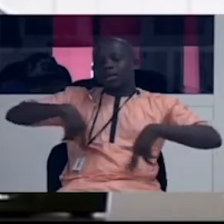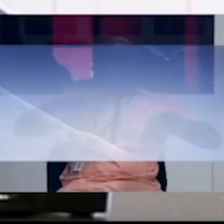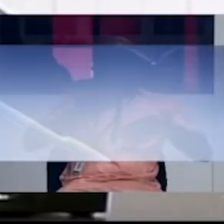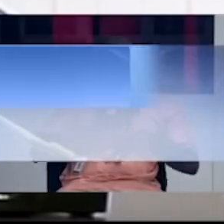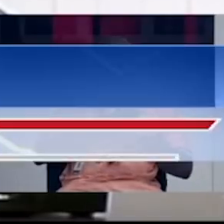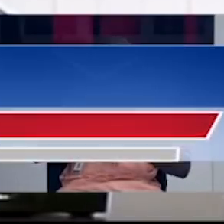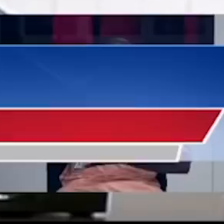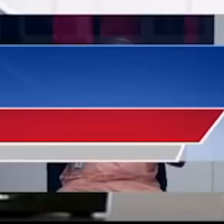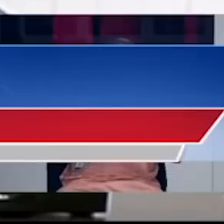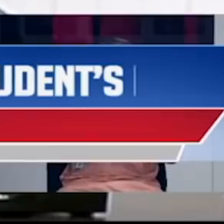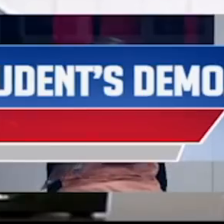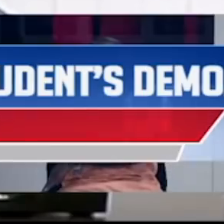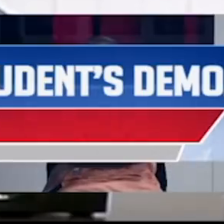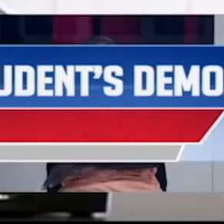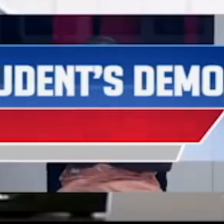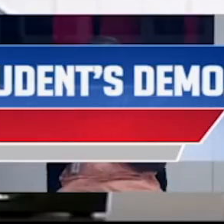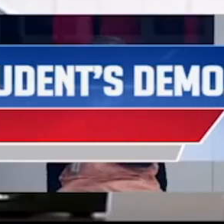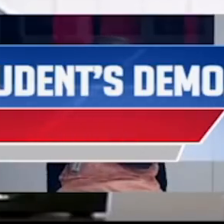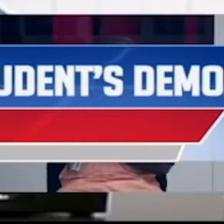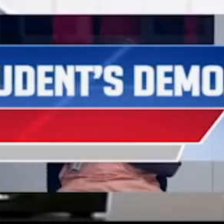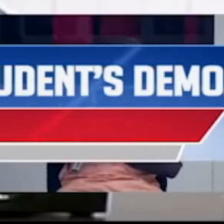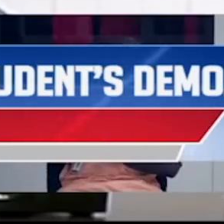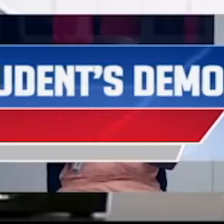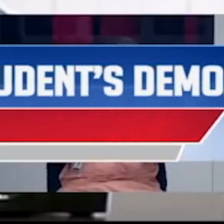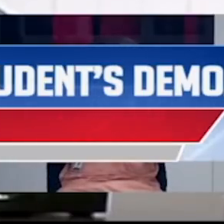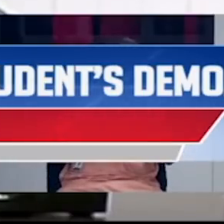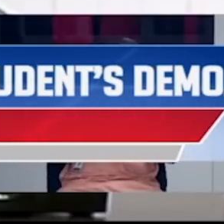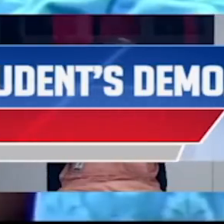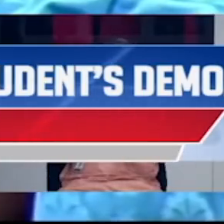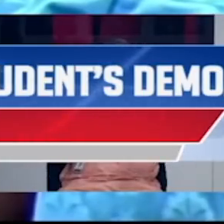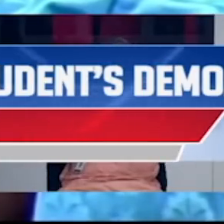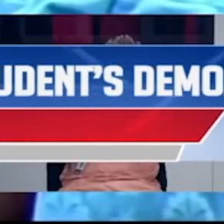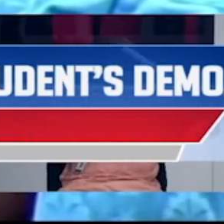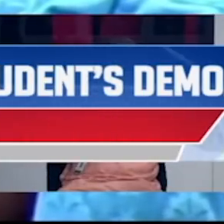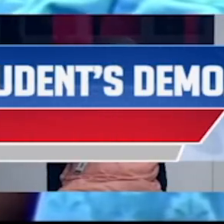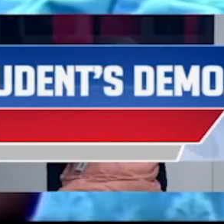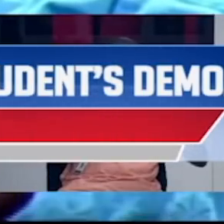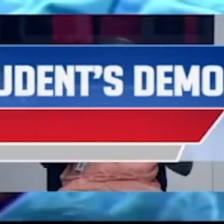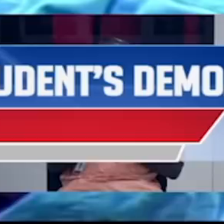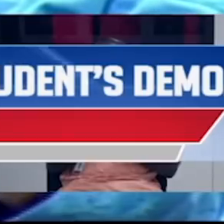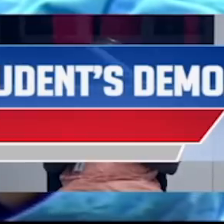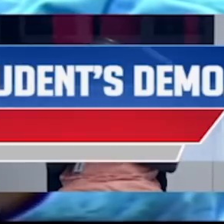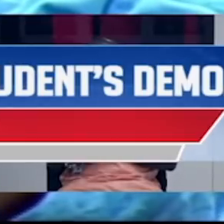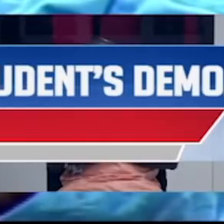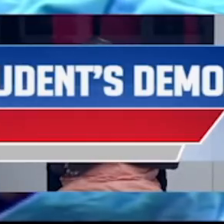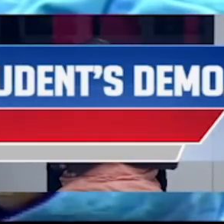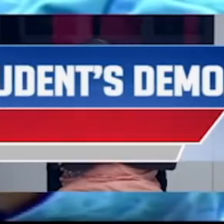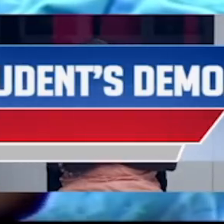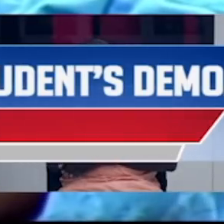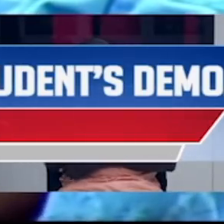the boss of the hospital with responsibility for making final decisions. Dr. Jalo recalled the April 2000